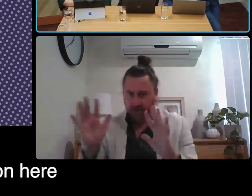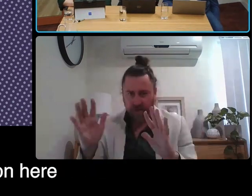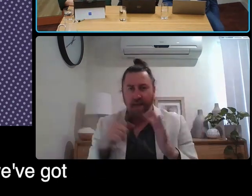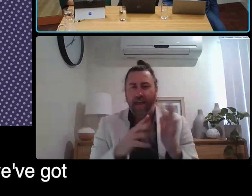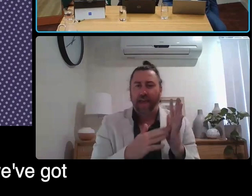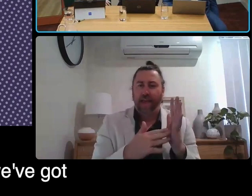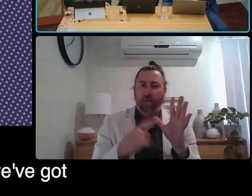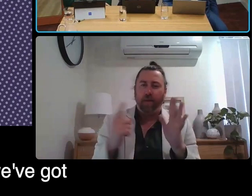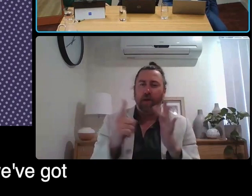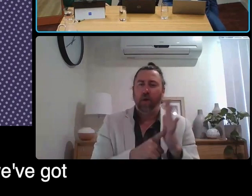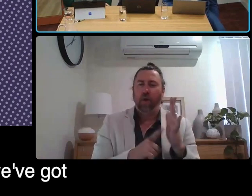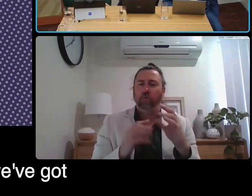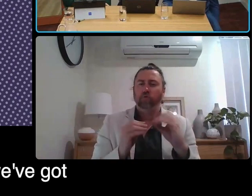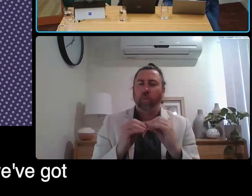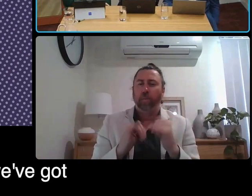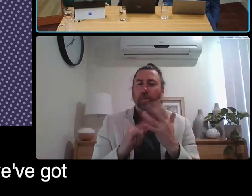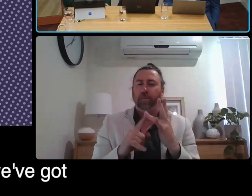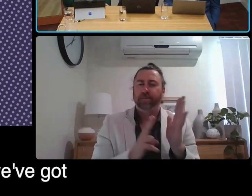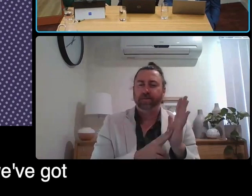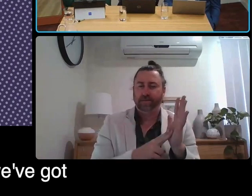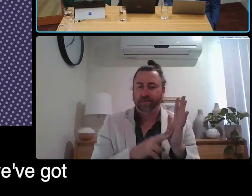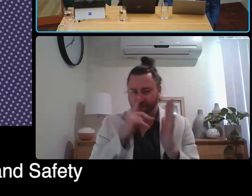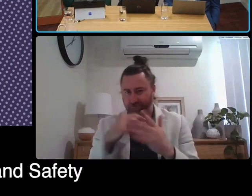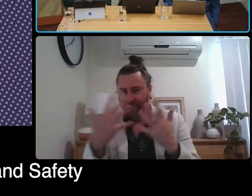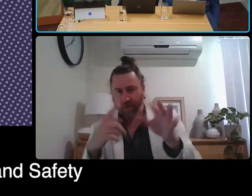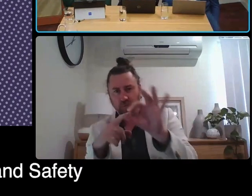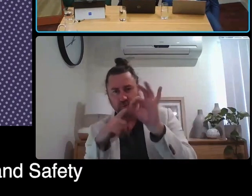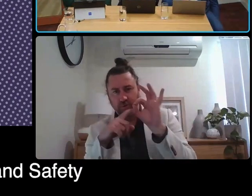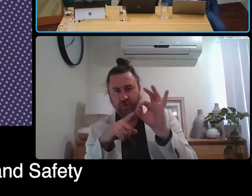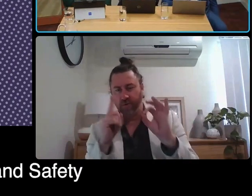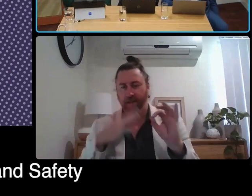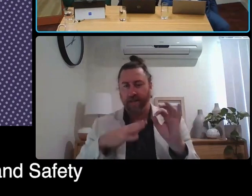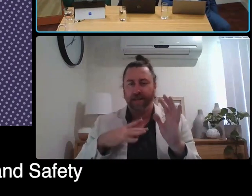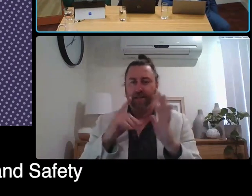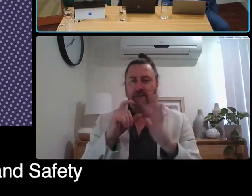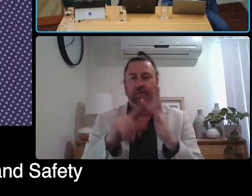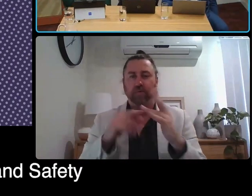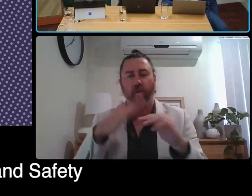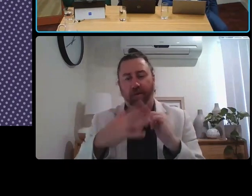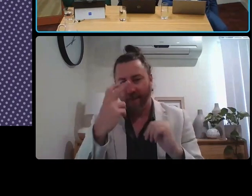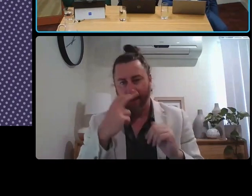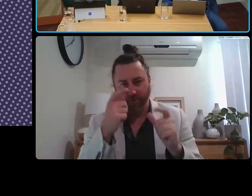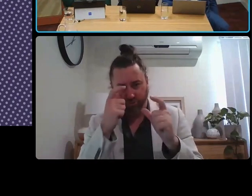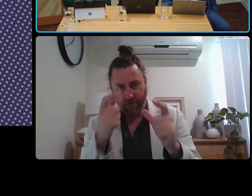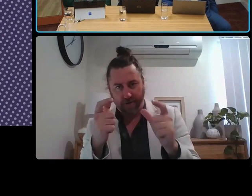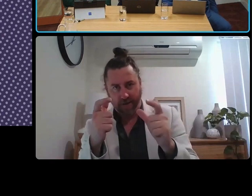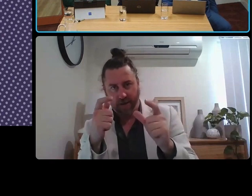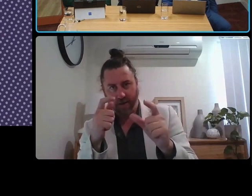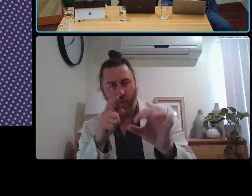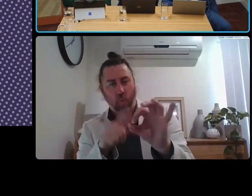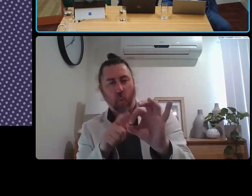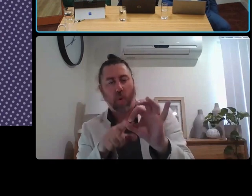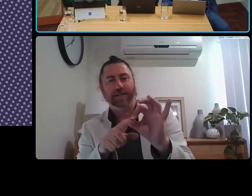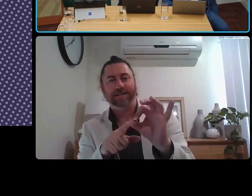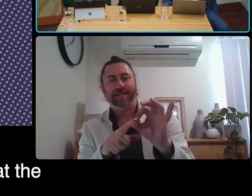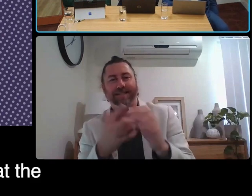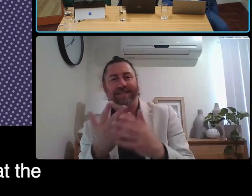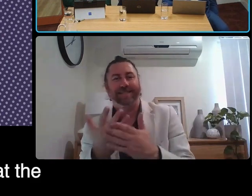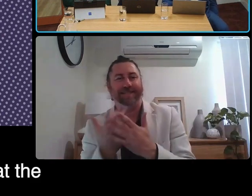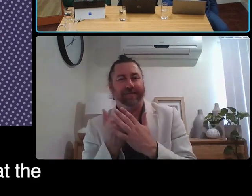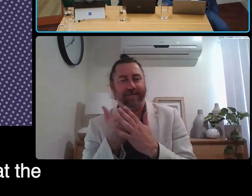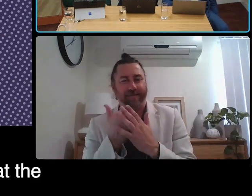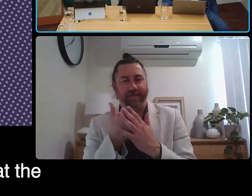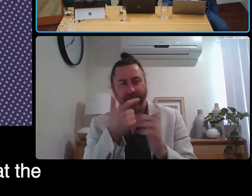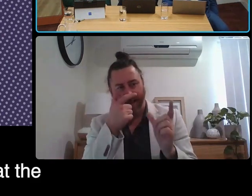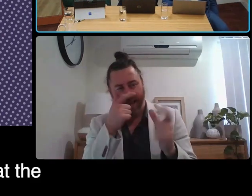Emma Jobson here as well to answer any questions that we've got coming in about the Aged Care Quality and Safety Commission activities.